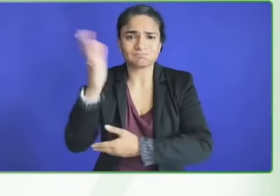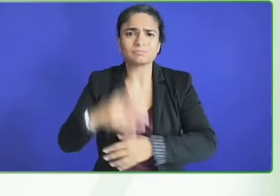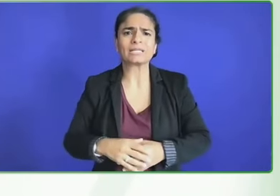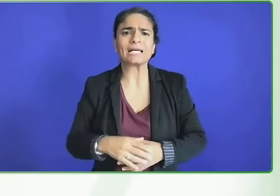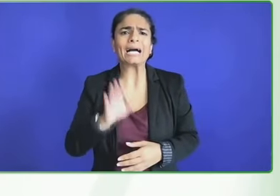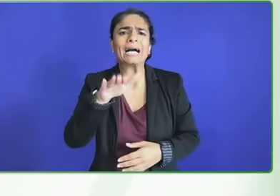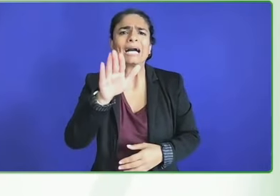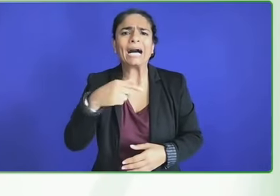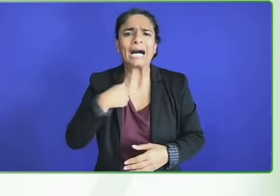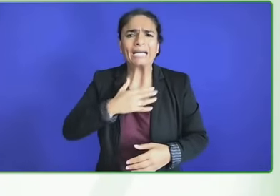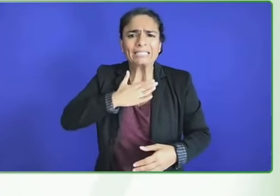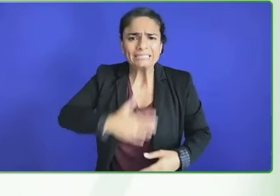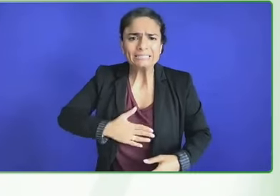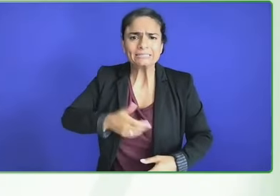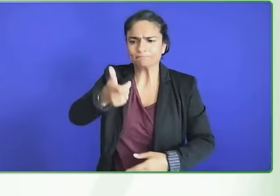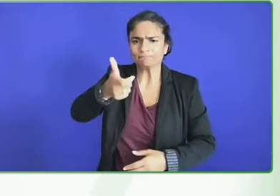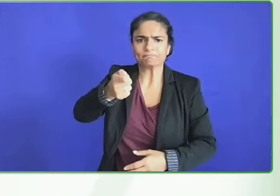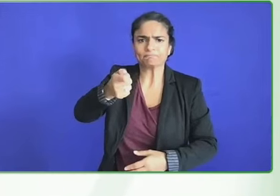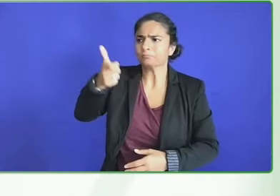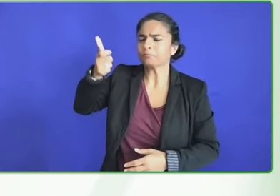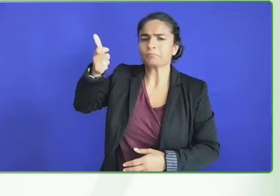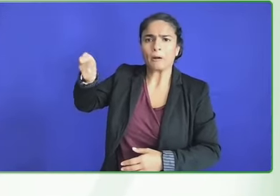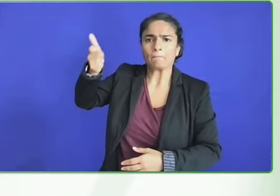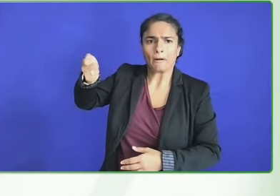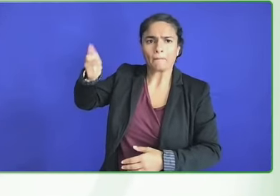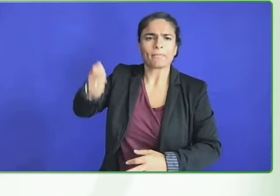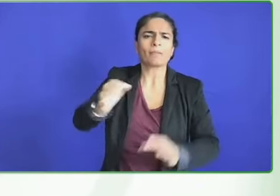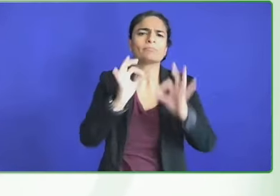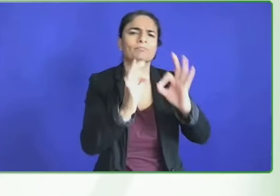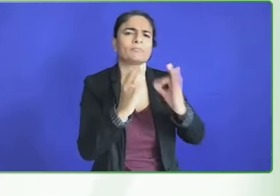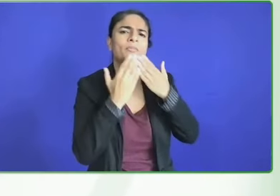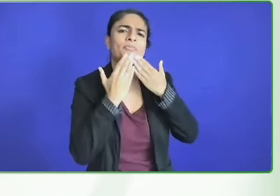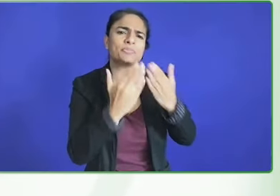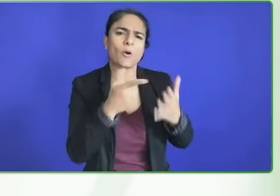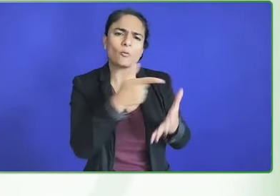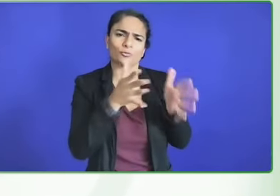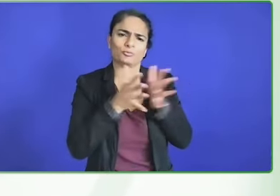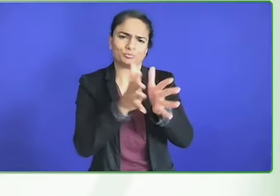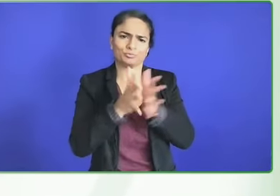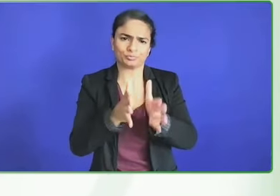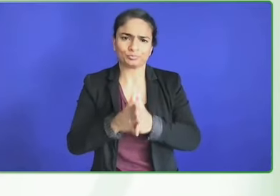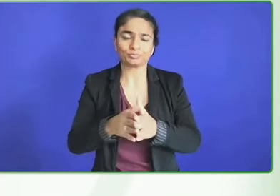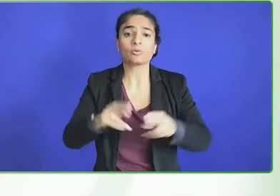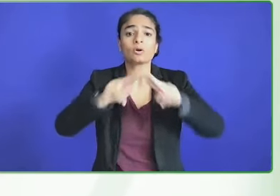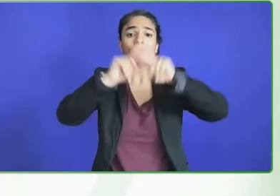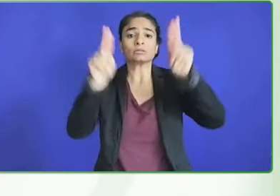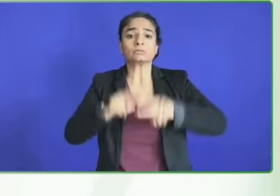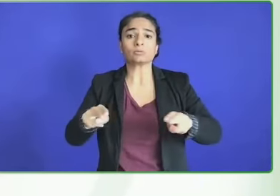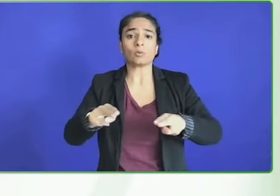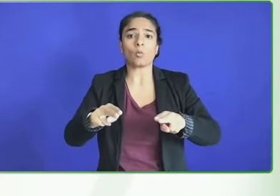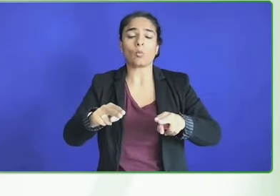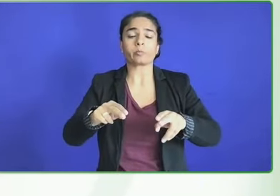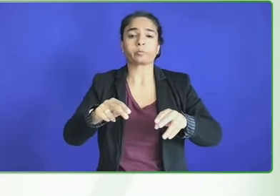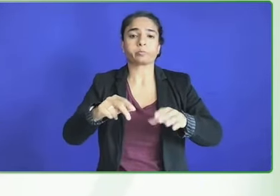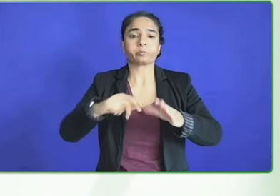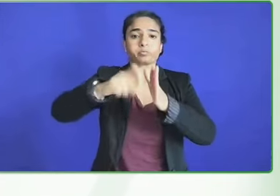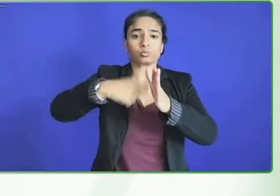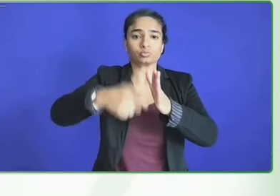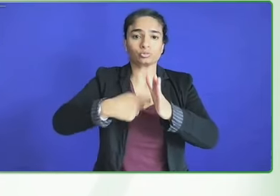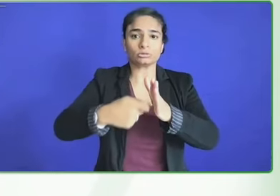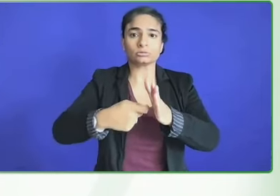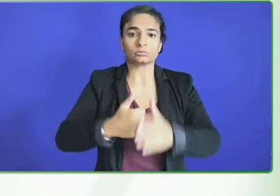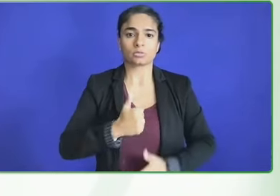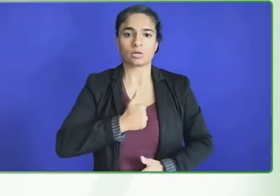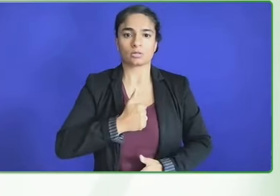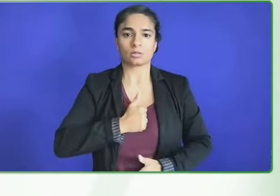on accessibility around the world. Hello as well to everybody that's listening or watching online, and thank you for your engagement. It's